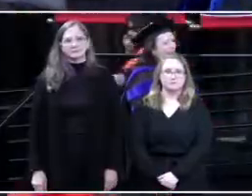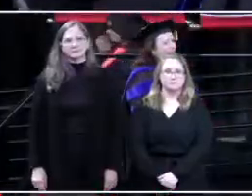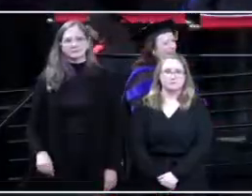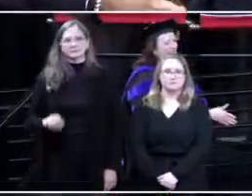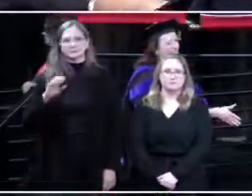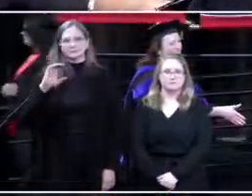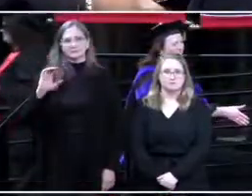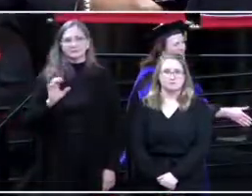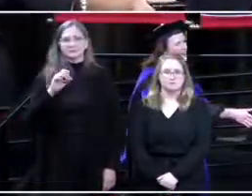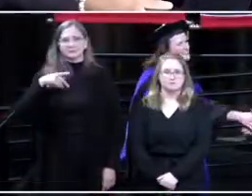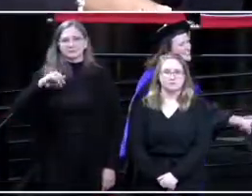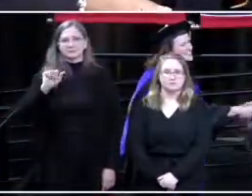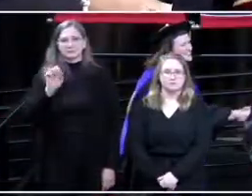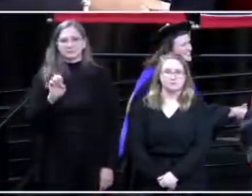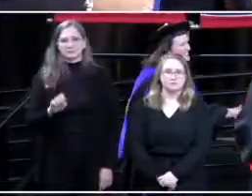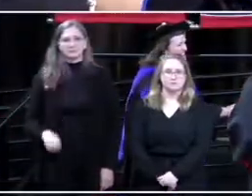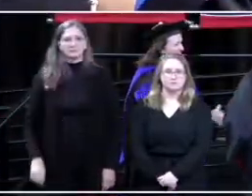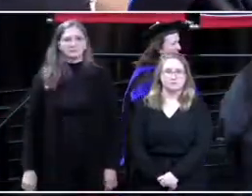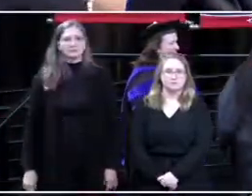Candace Pace.